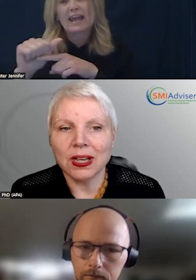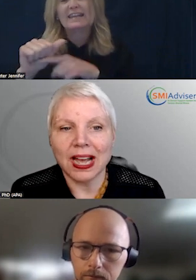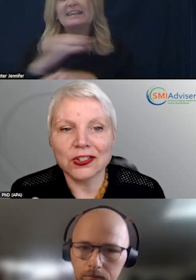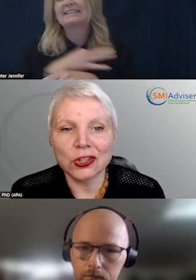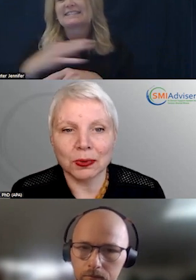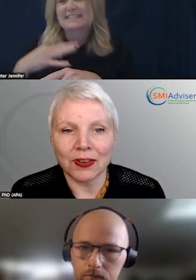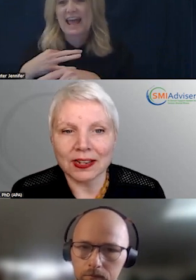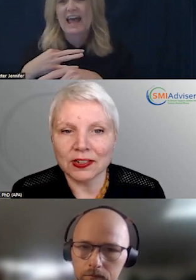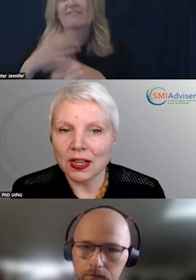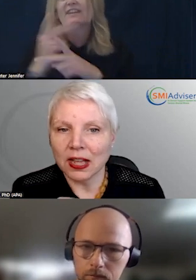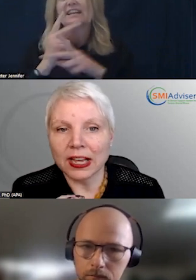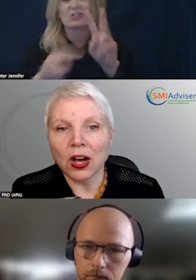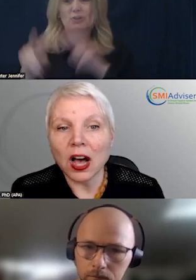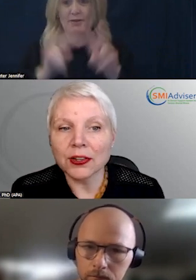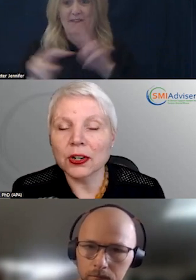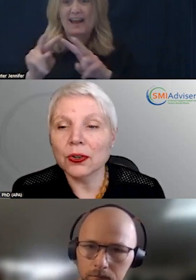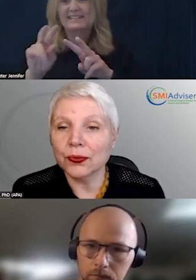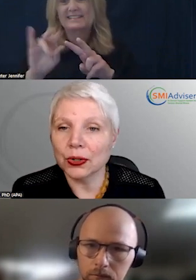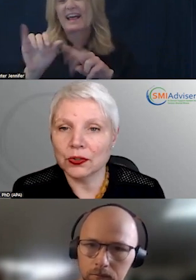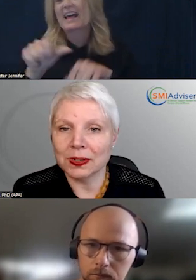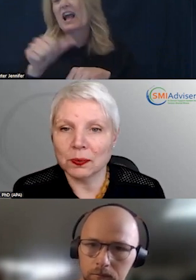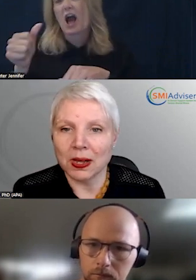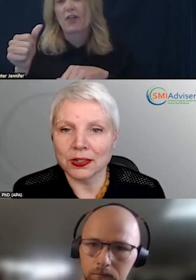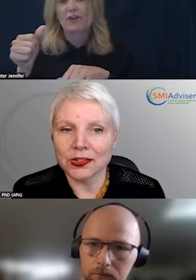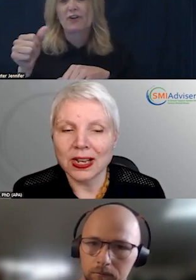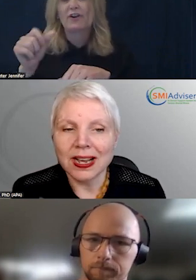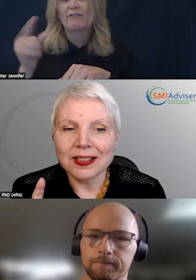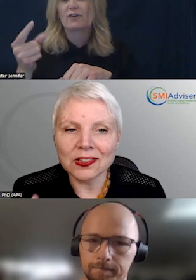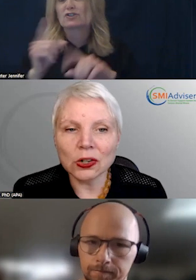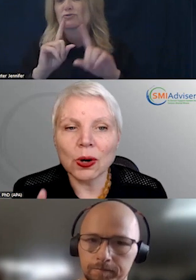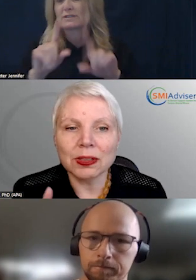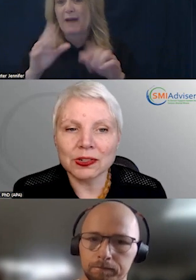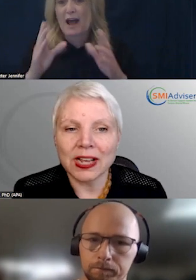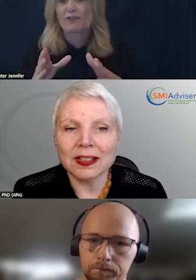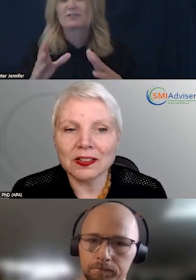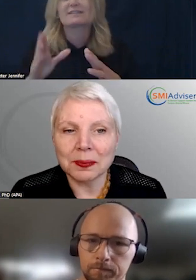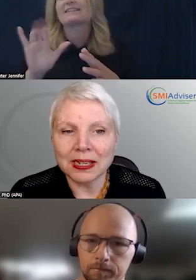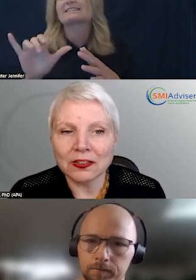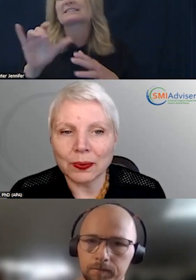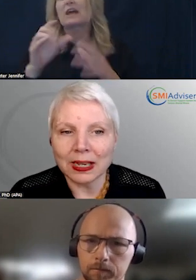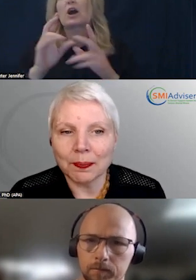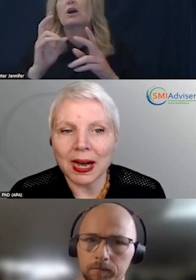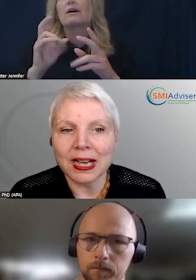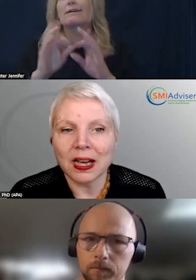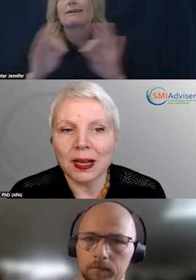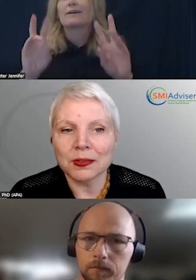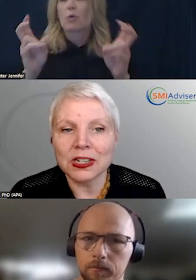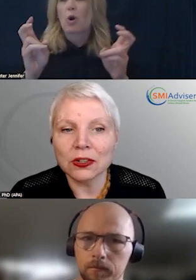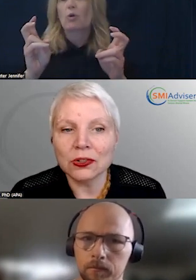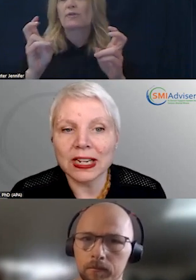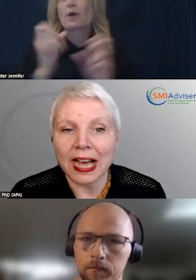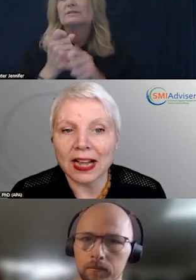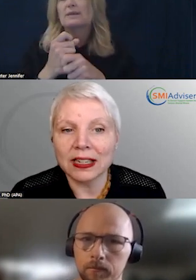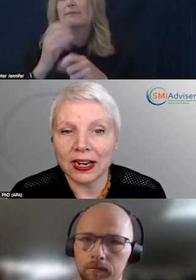staffed, and supervised like other first responders. This is a quote that was said at this meeting this week by